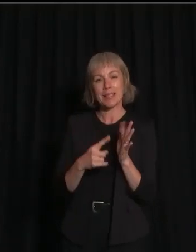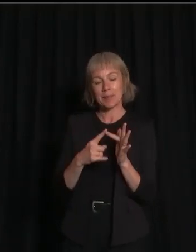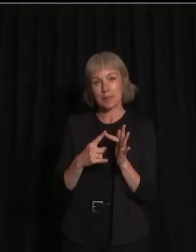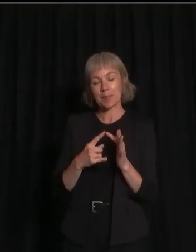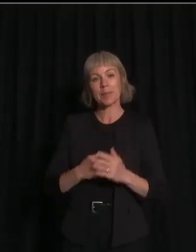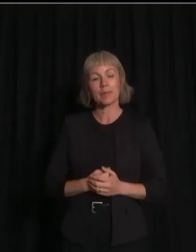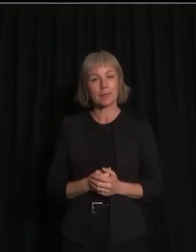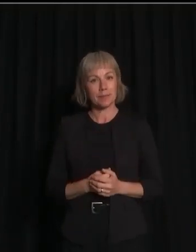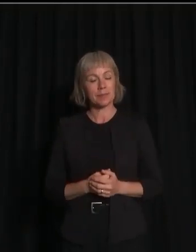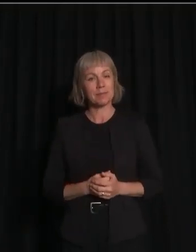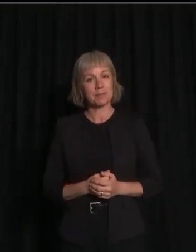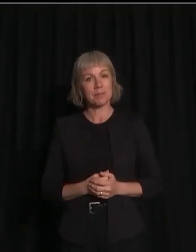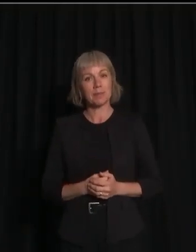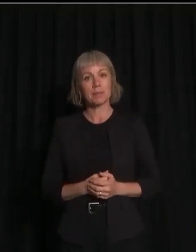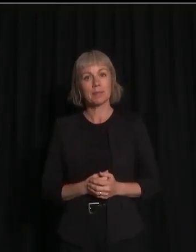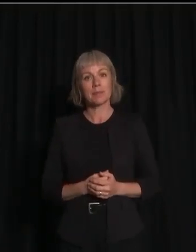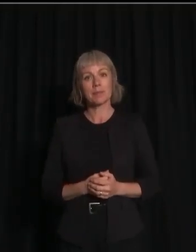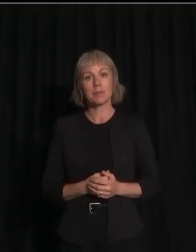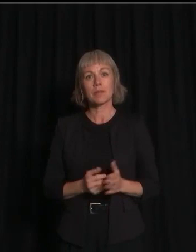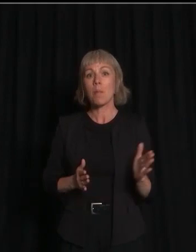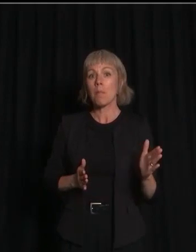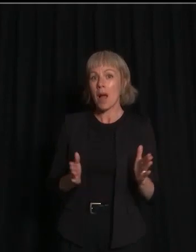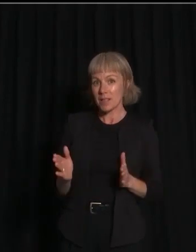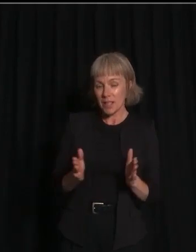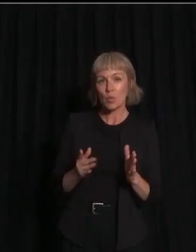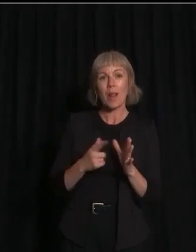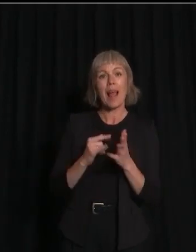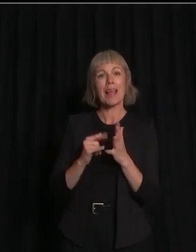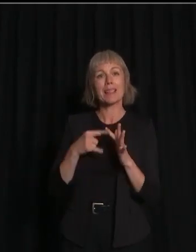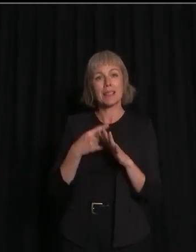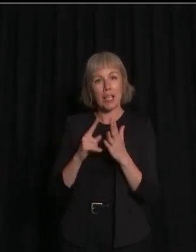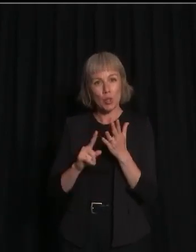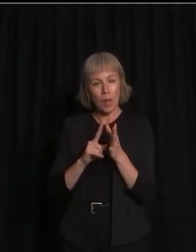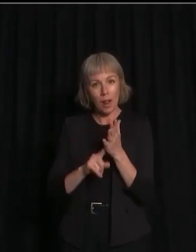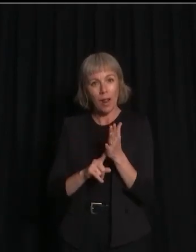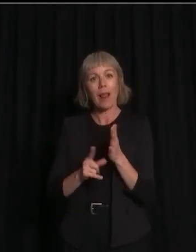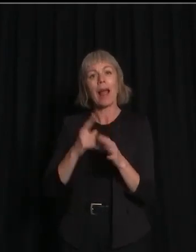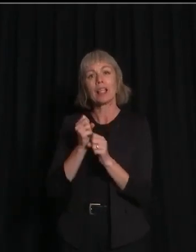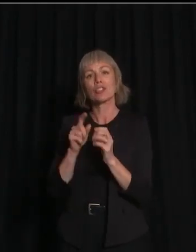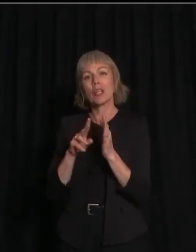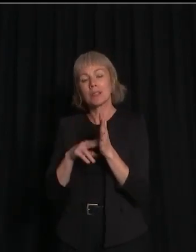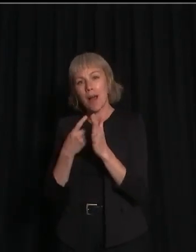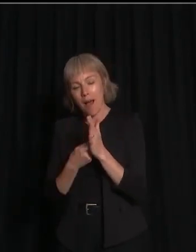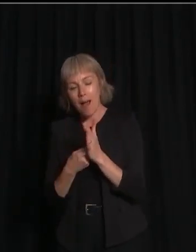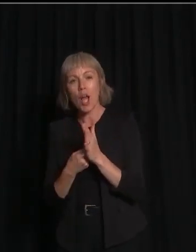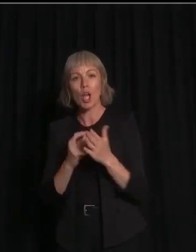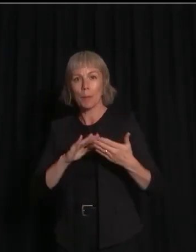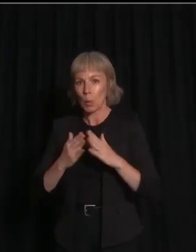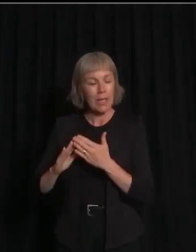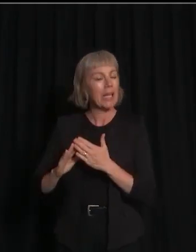the bisexual and asexual, aromantic and agender communities, we both